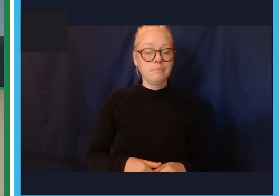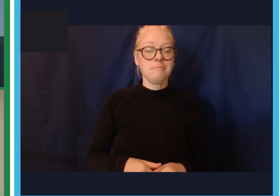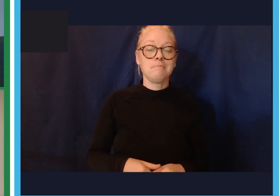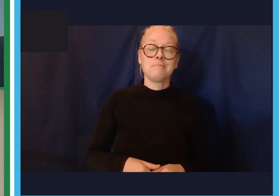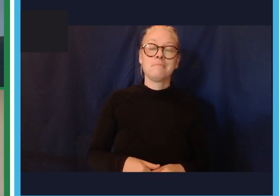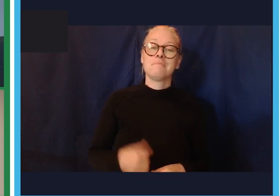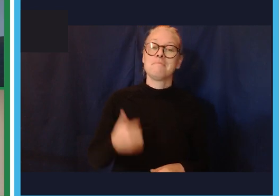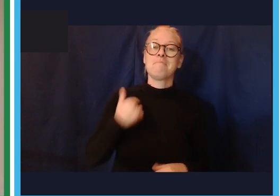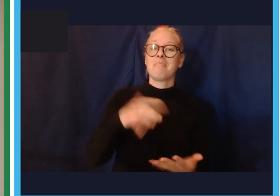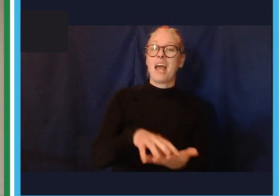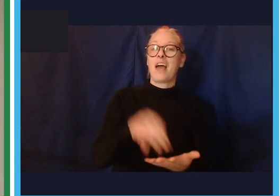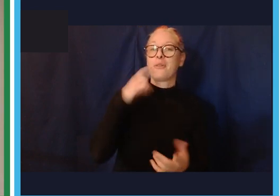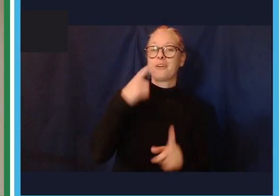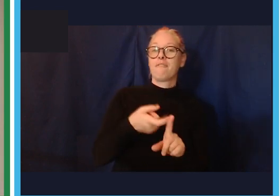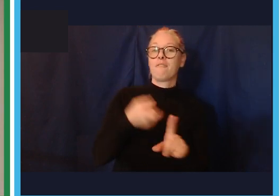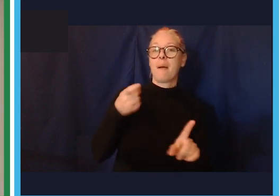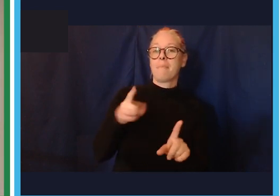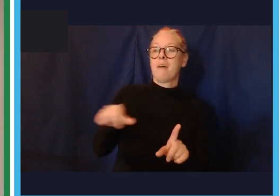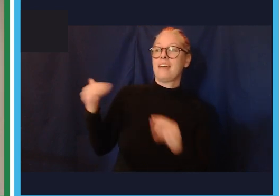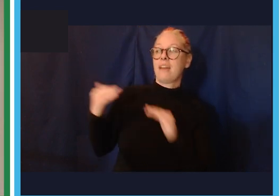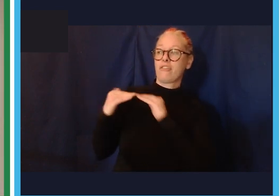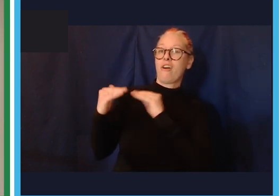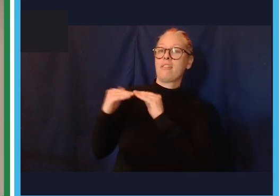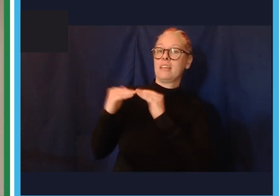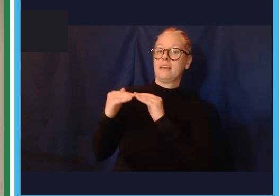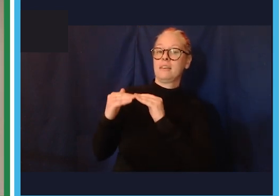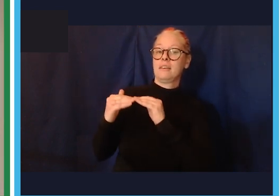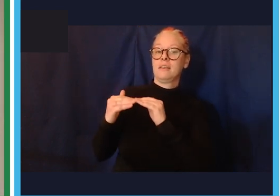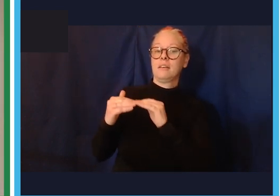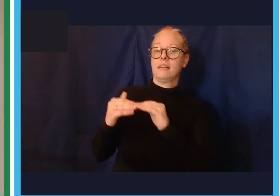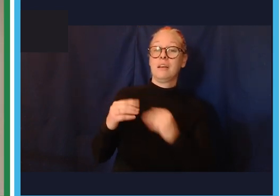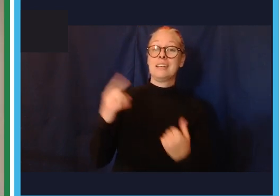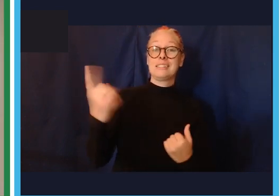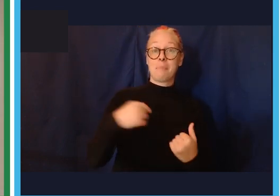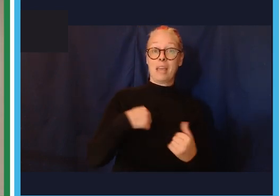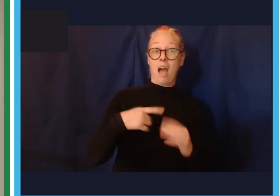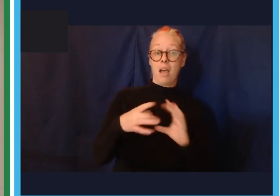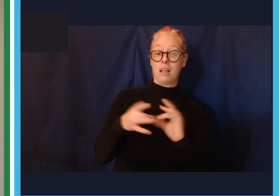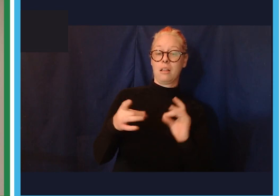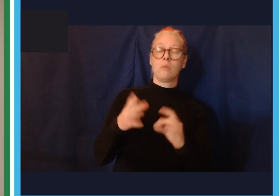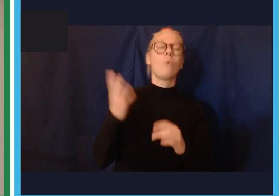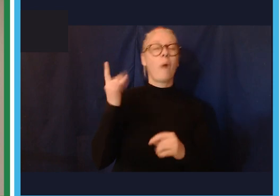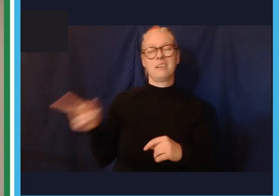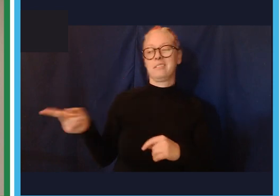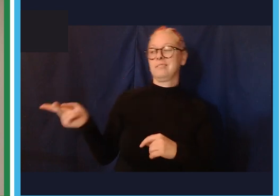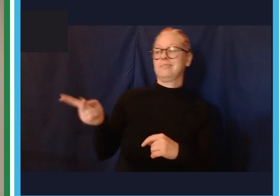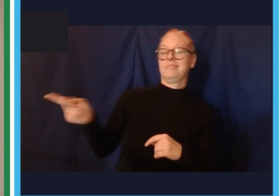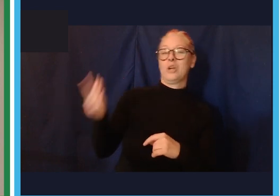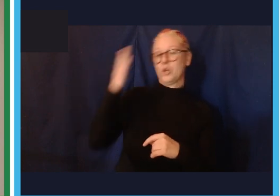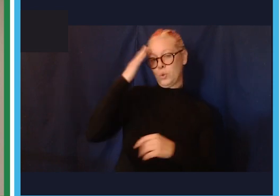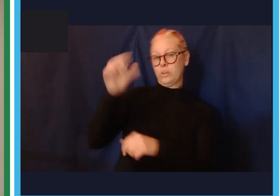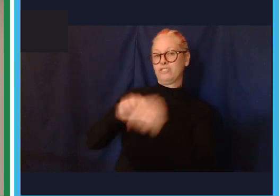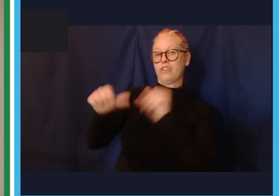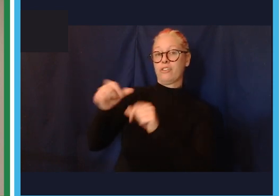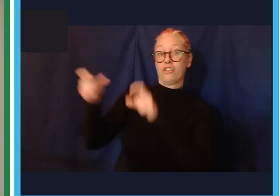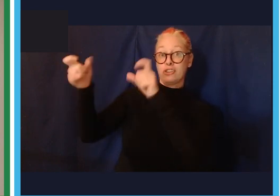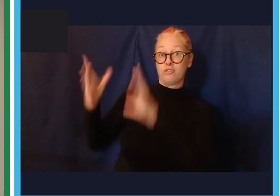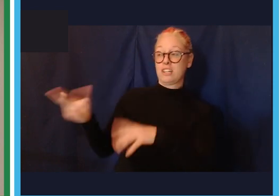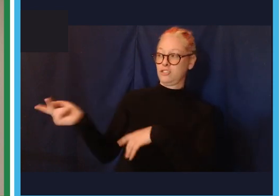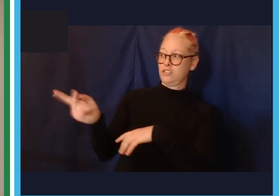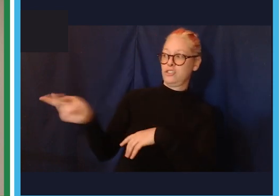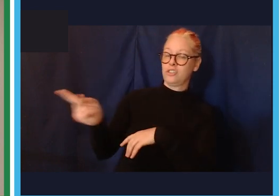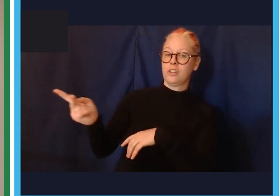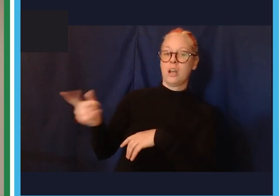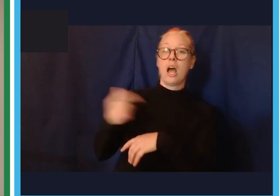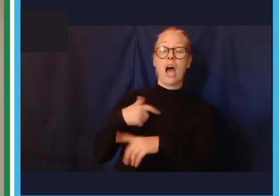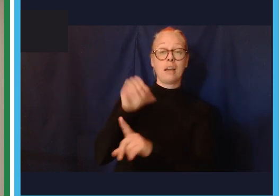director in the audition is what tipped the scales for him, is that during my audition, and I made this known, but I also said, like, look, if